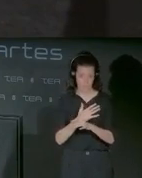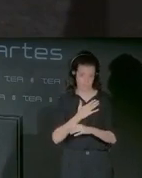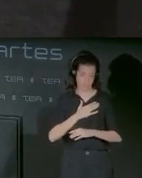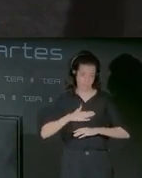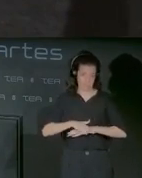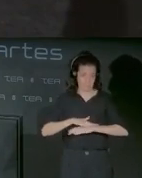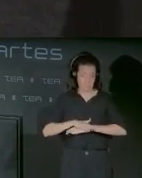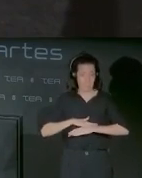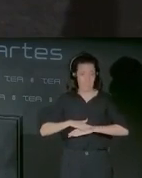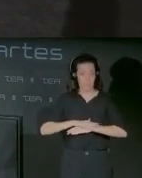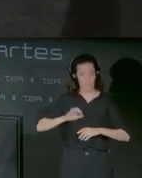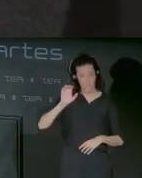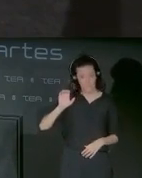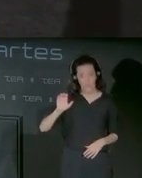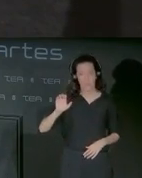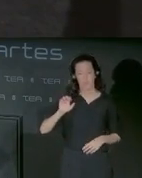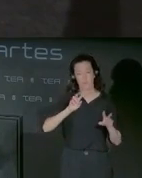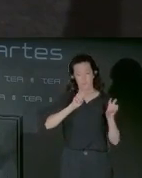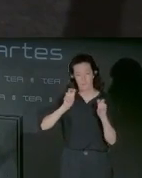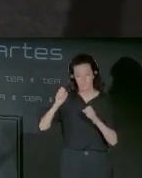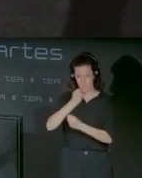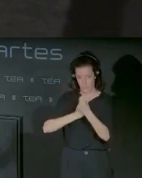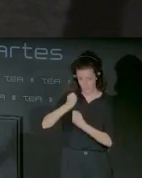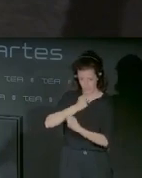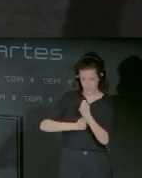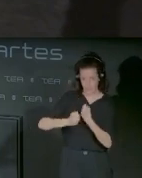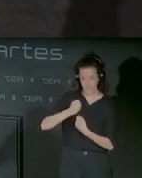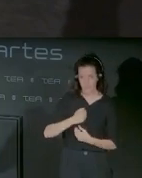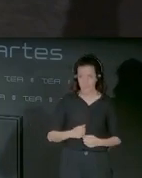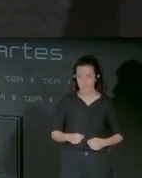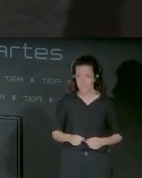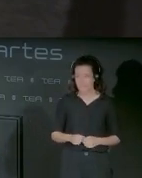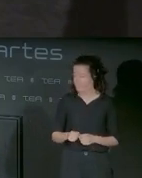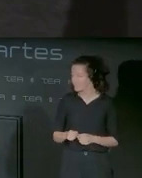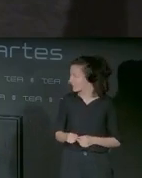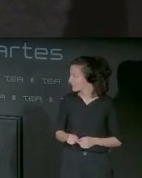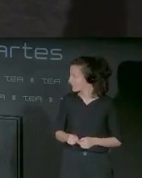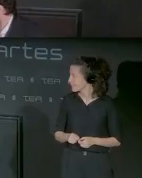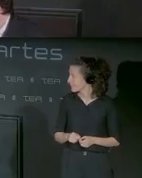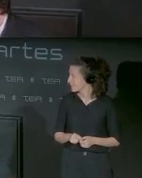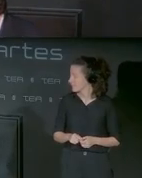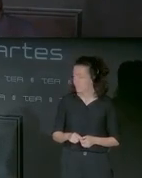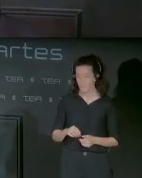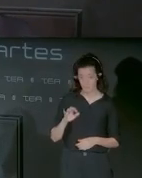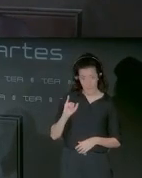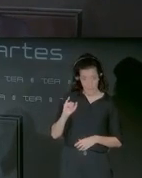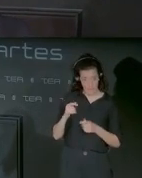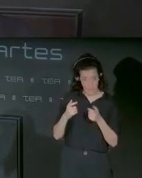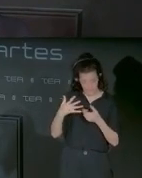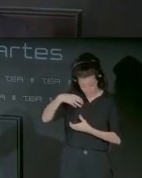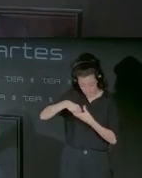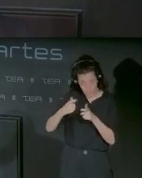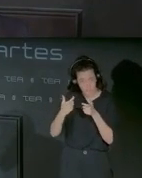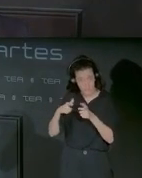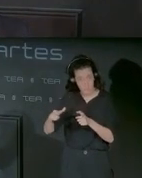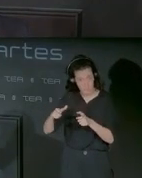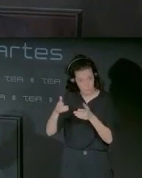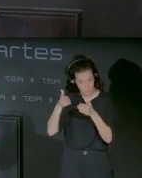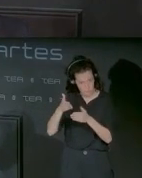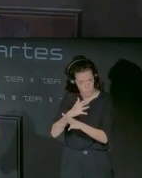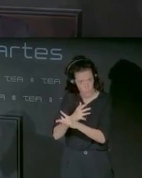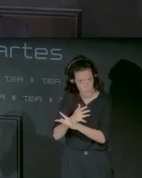Affairs, right? And you have a Games Department. What are you doing and how does